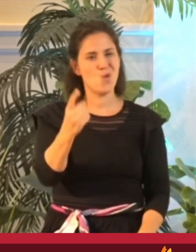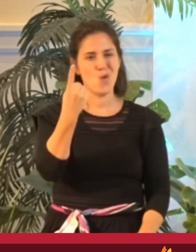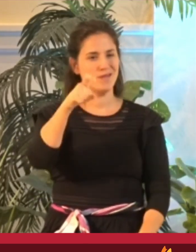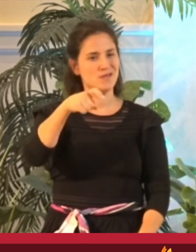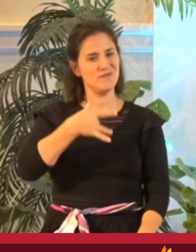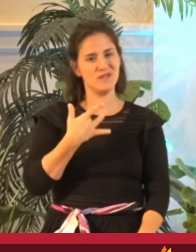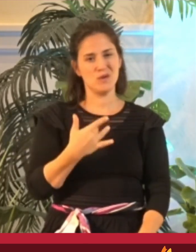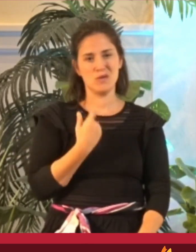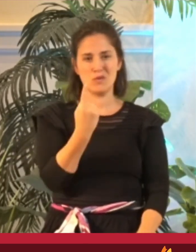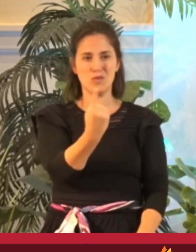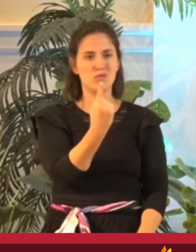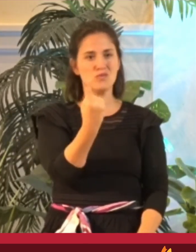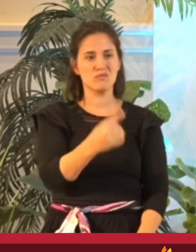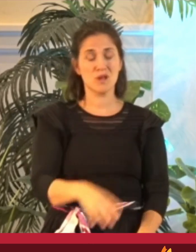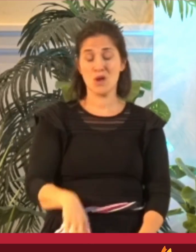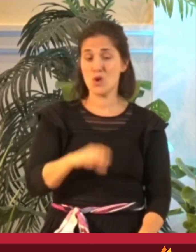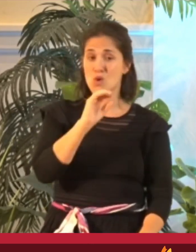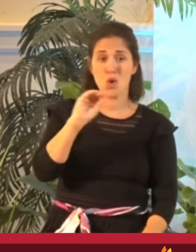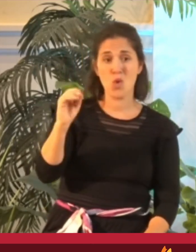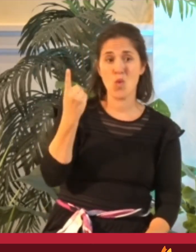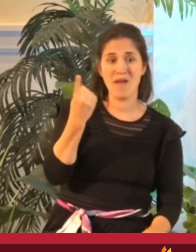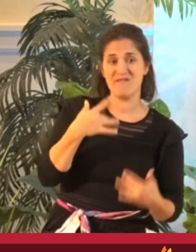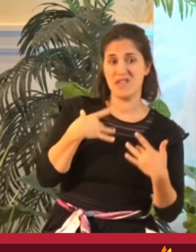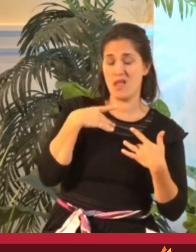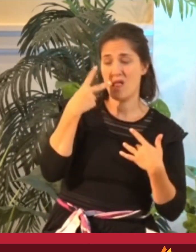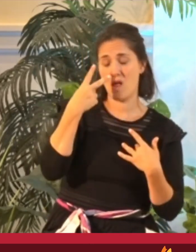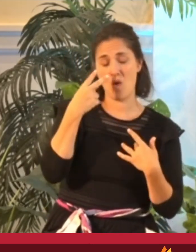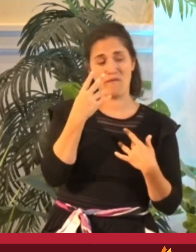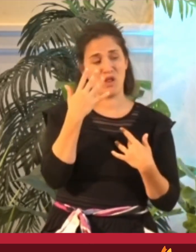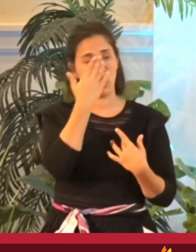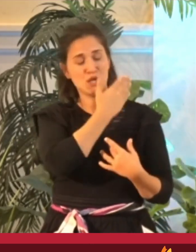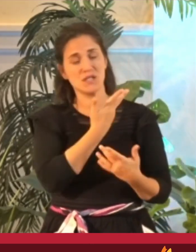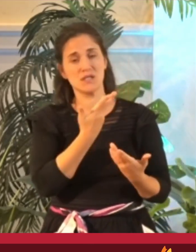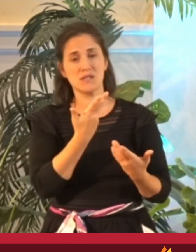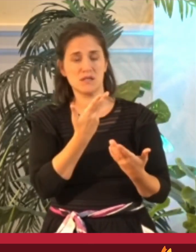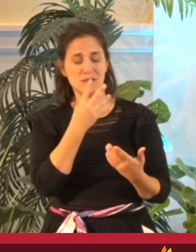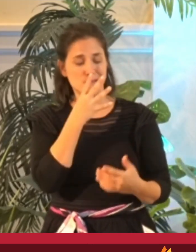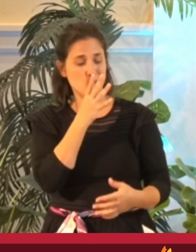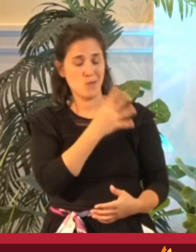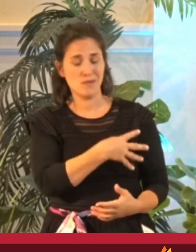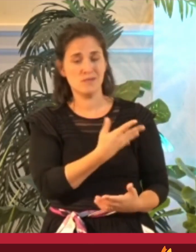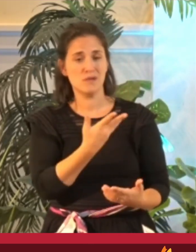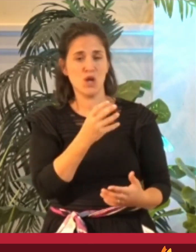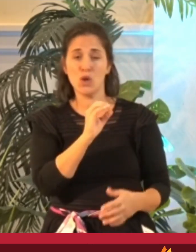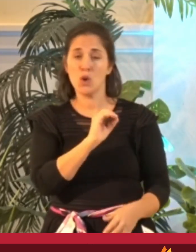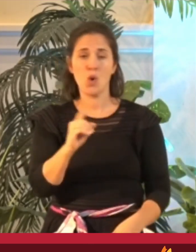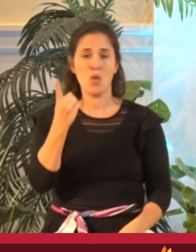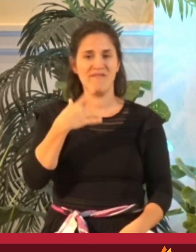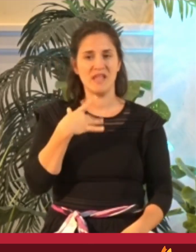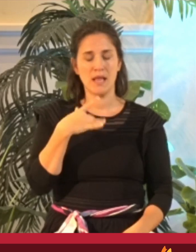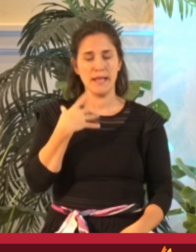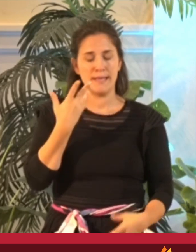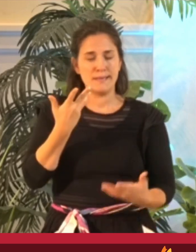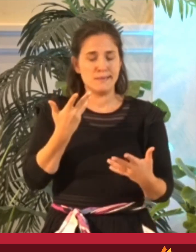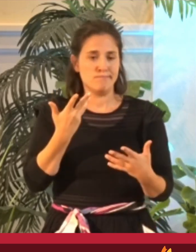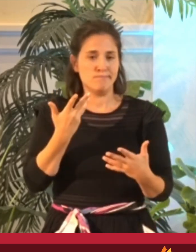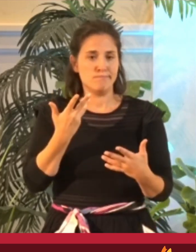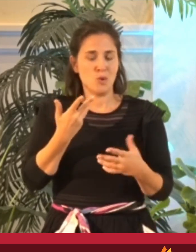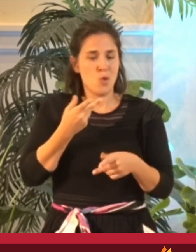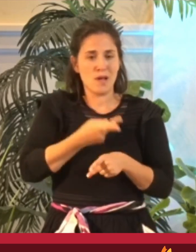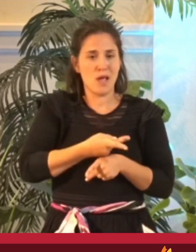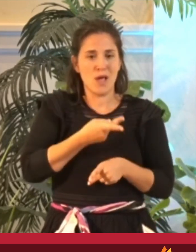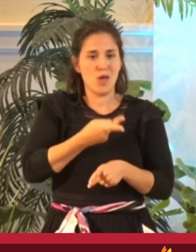needs to feel overlooked, and no one needs to feel uncared for. Now, compassion